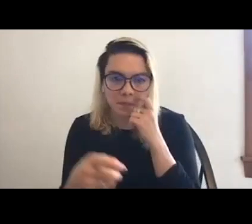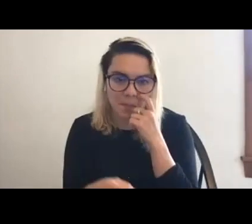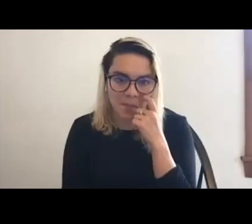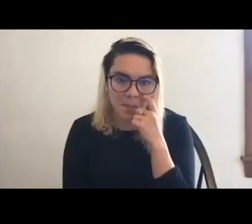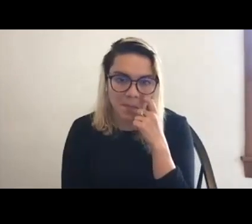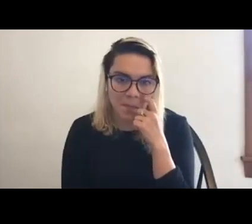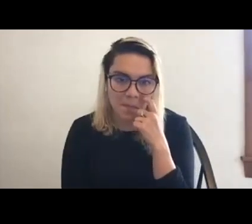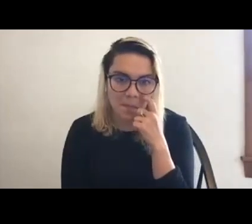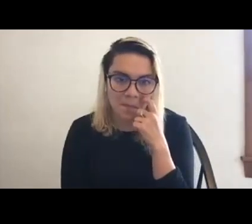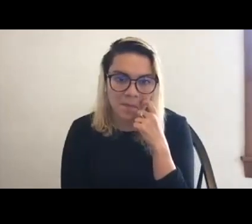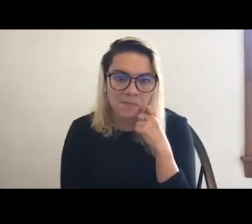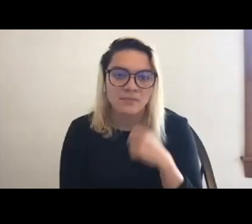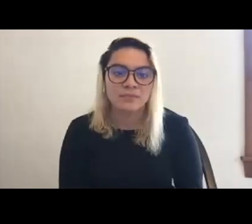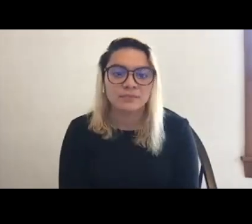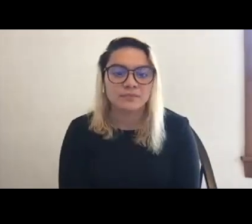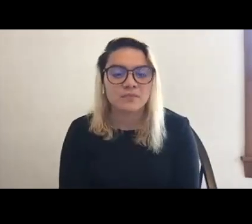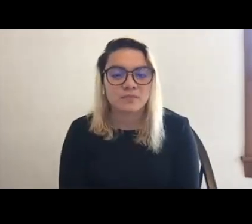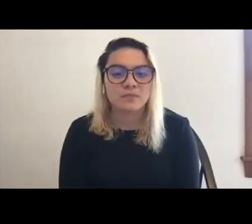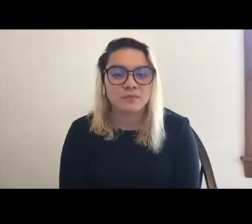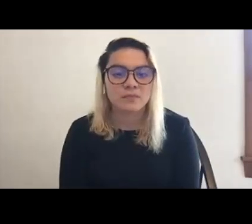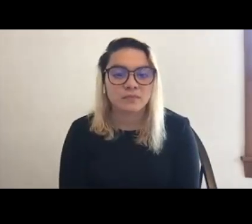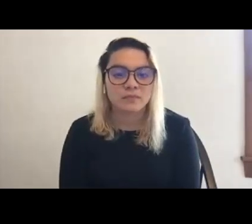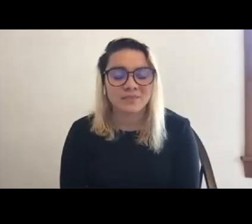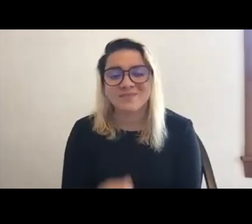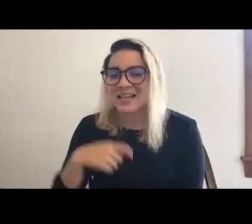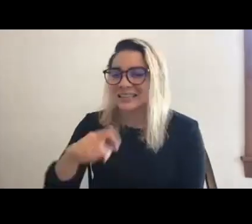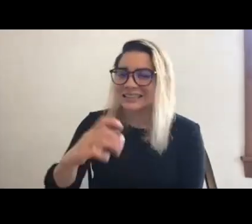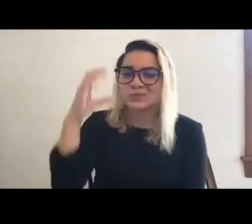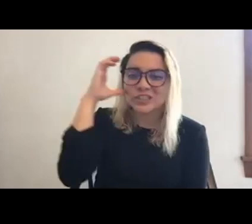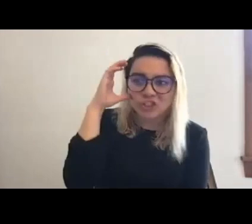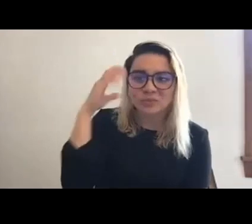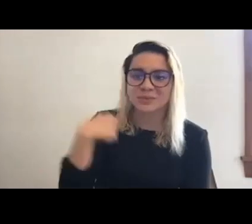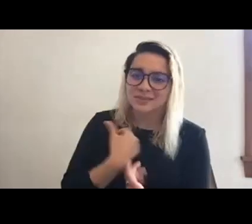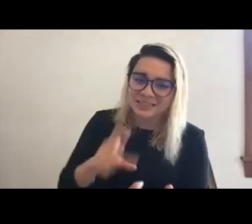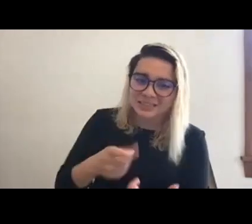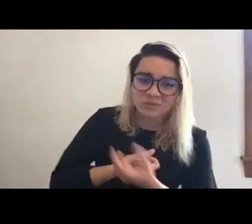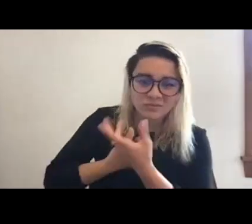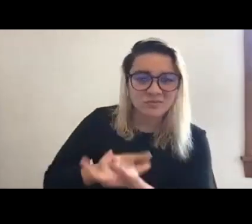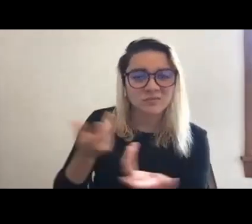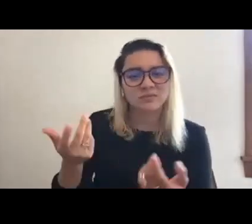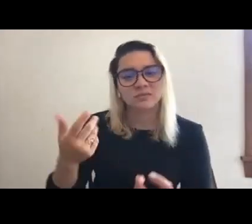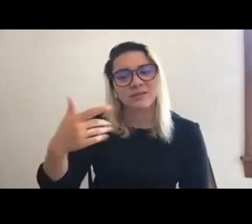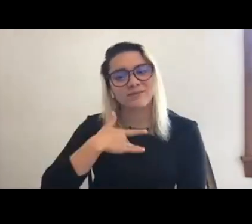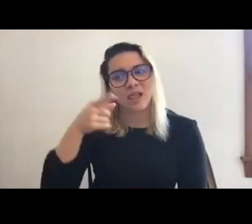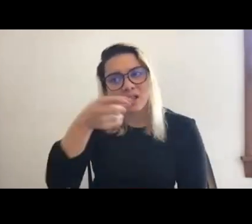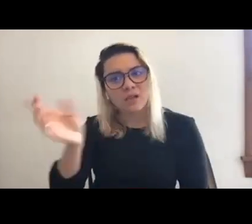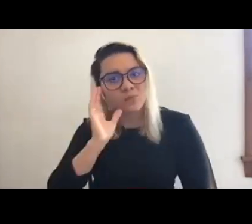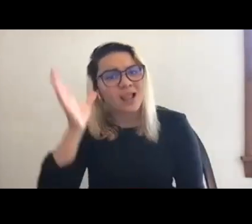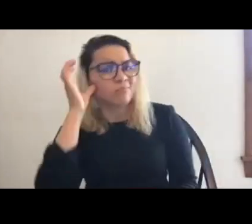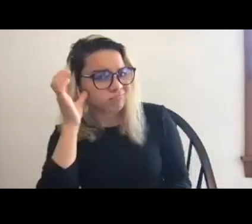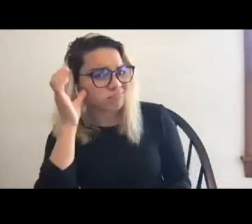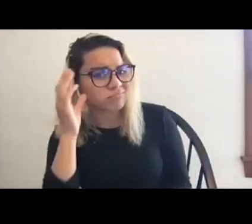and believed that you could be? Janae, what comes to mind for you? Yeah, so I